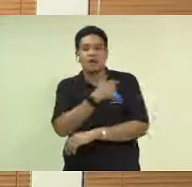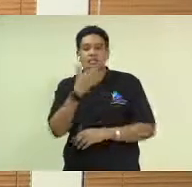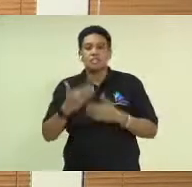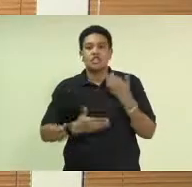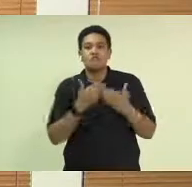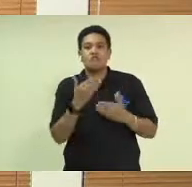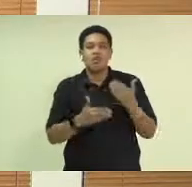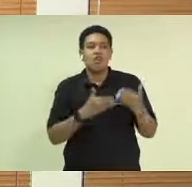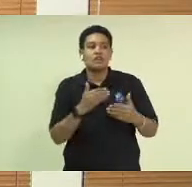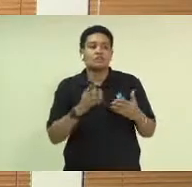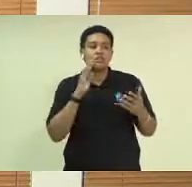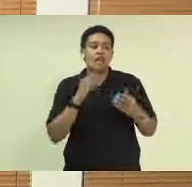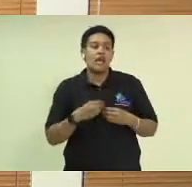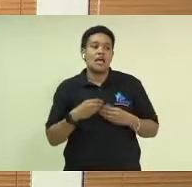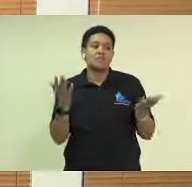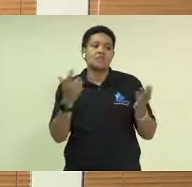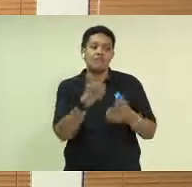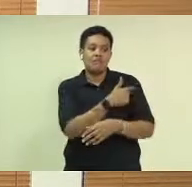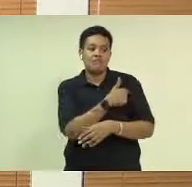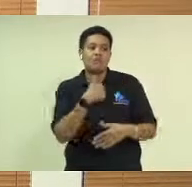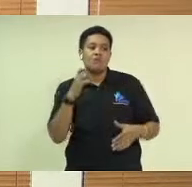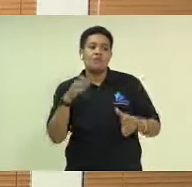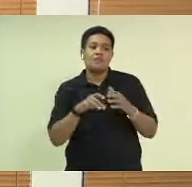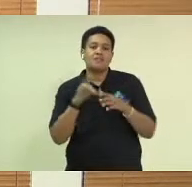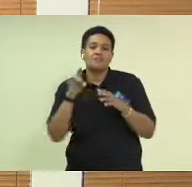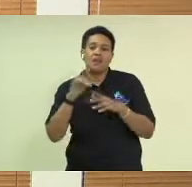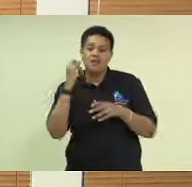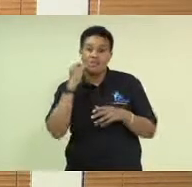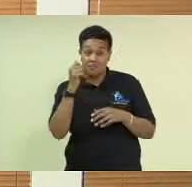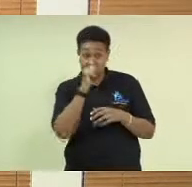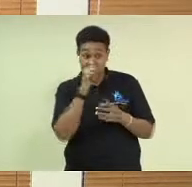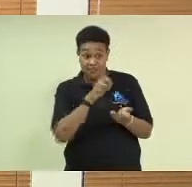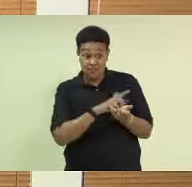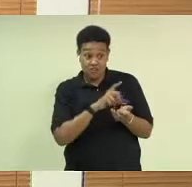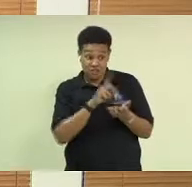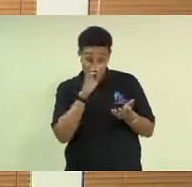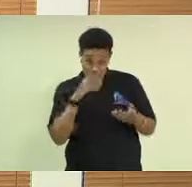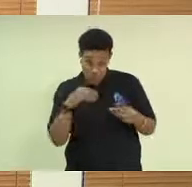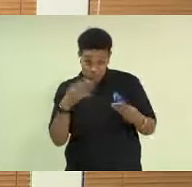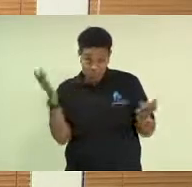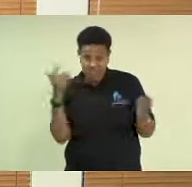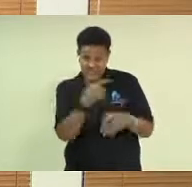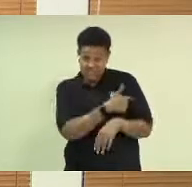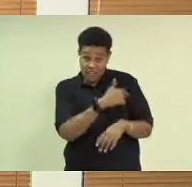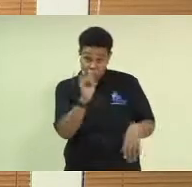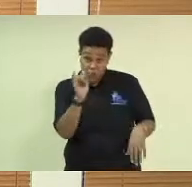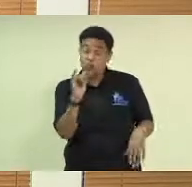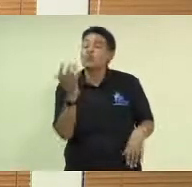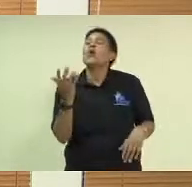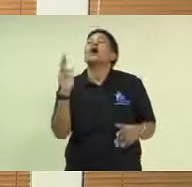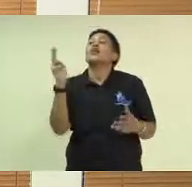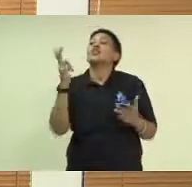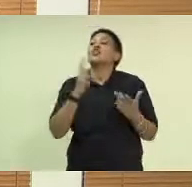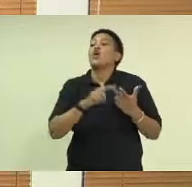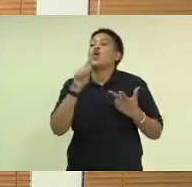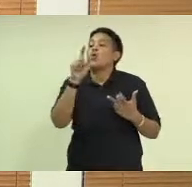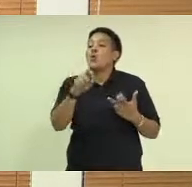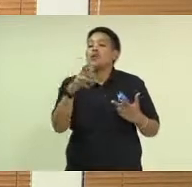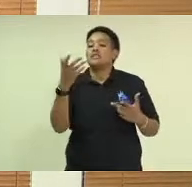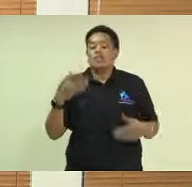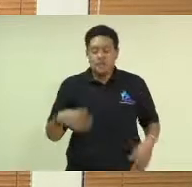process, administering the vaccine. I'd like to find out if that will be the case. And the third question